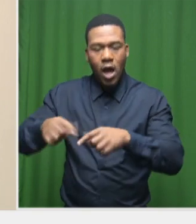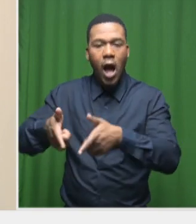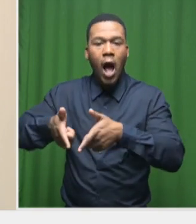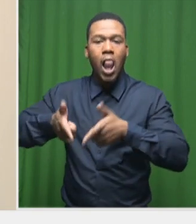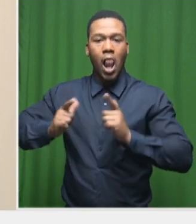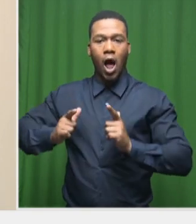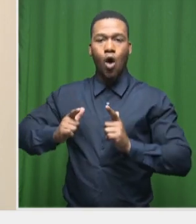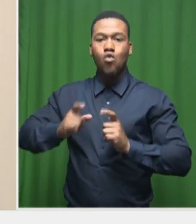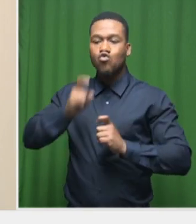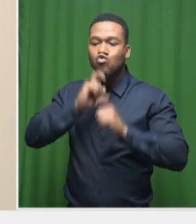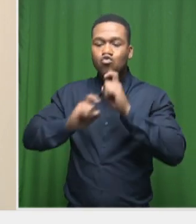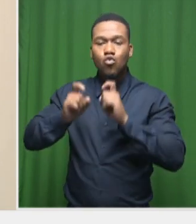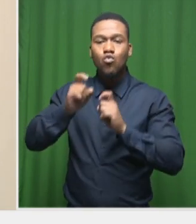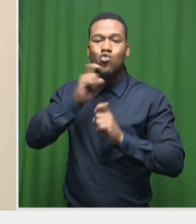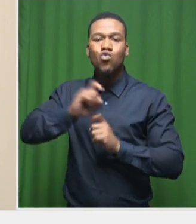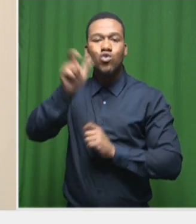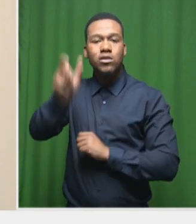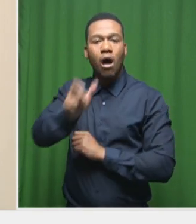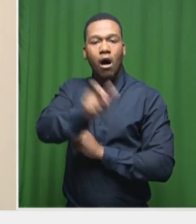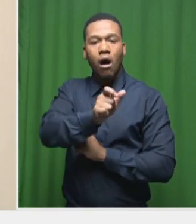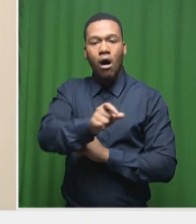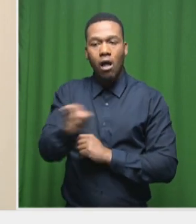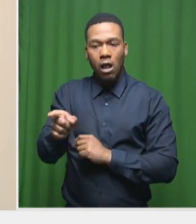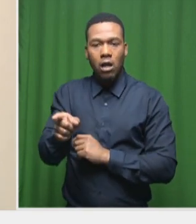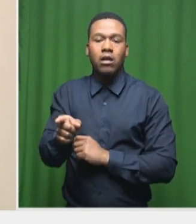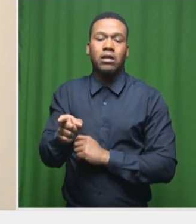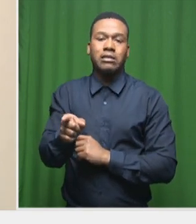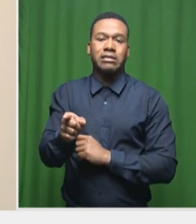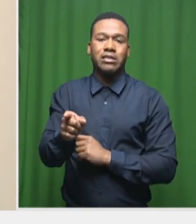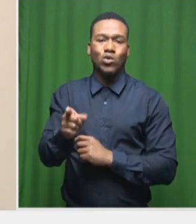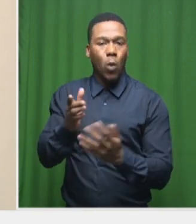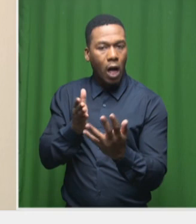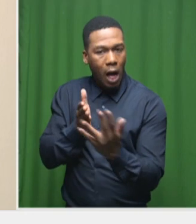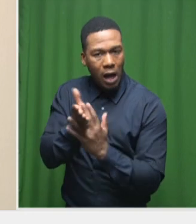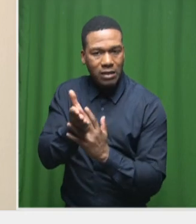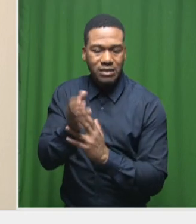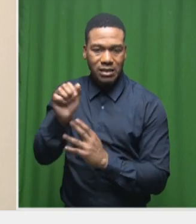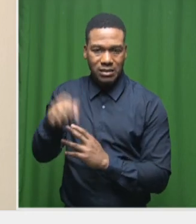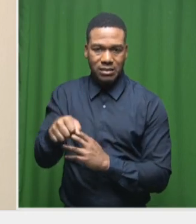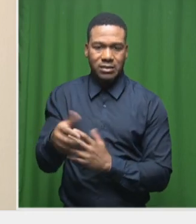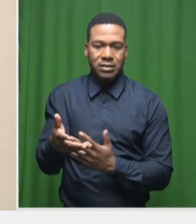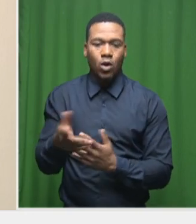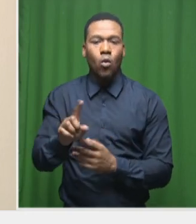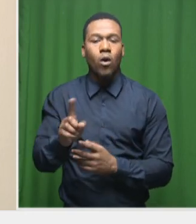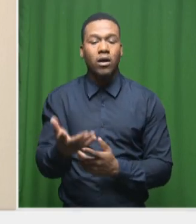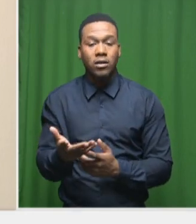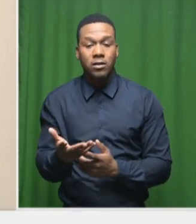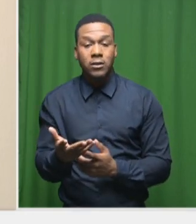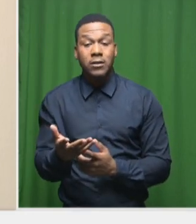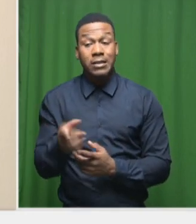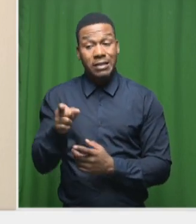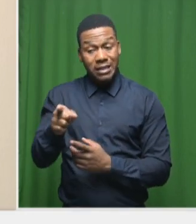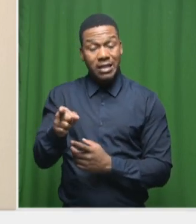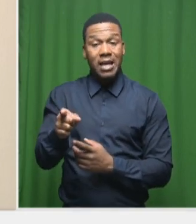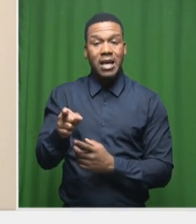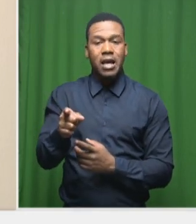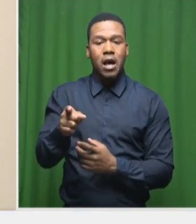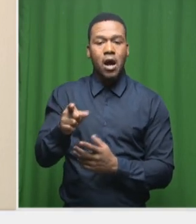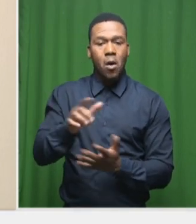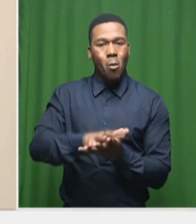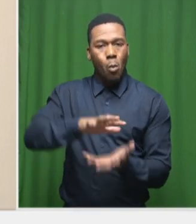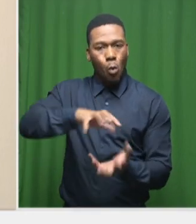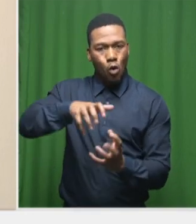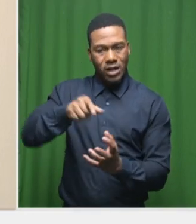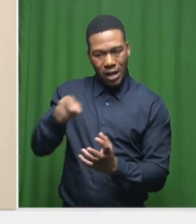different users to access. So it's a modular that we've put up, which is accessible to the various people, which is for